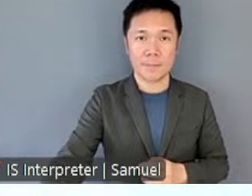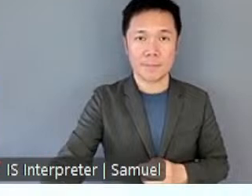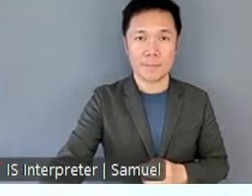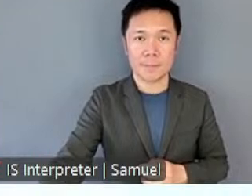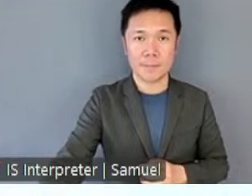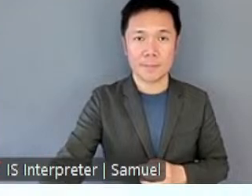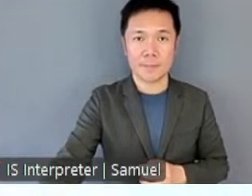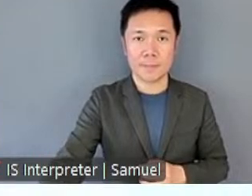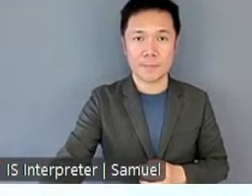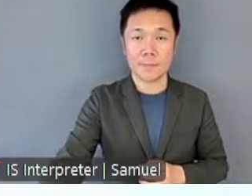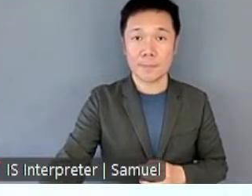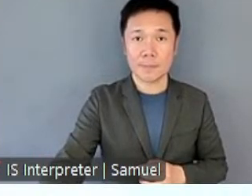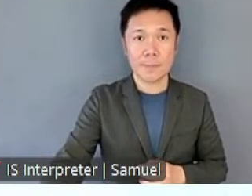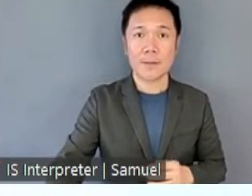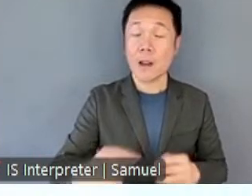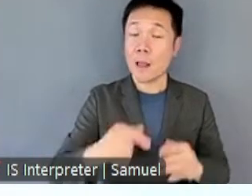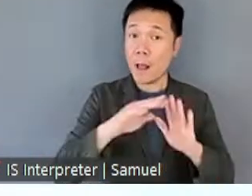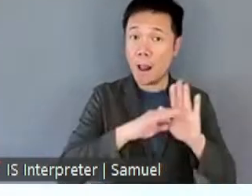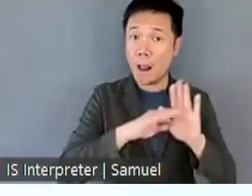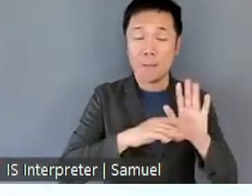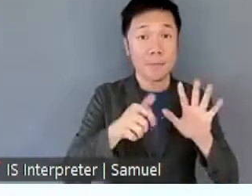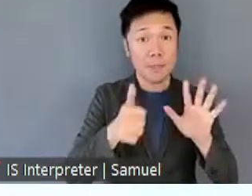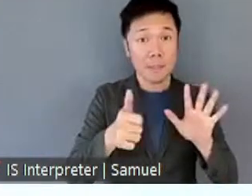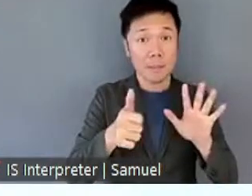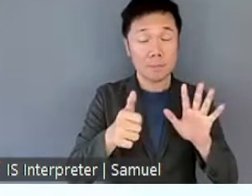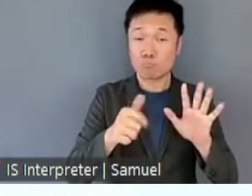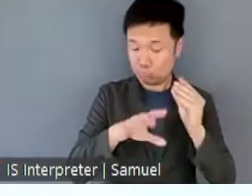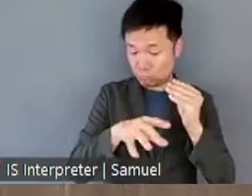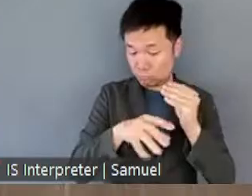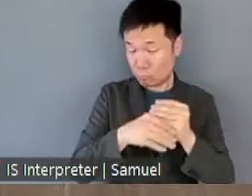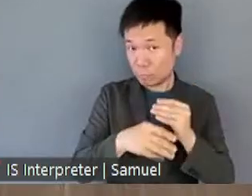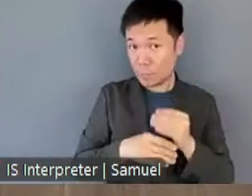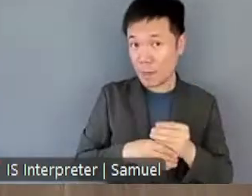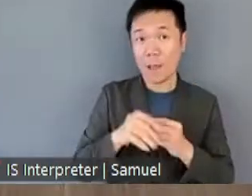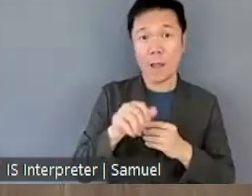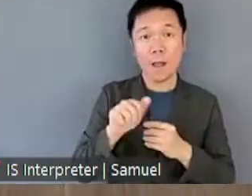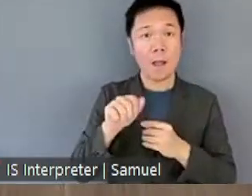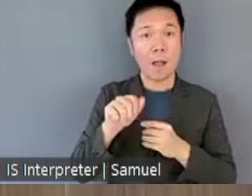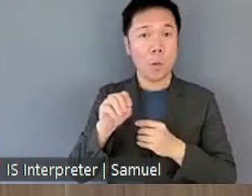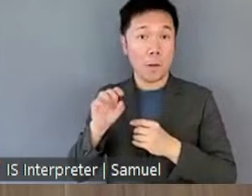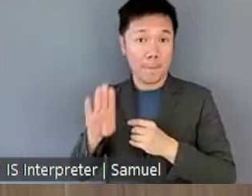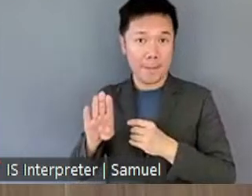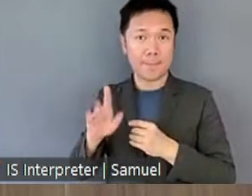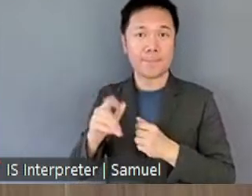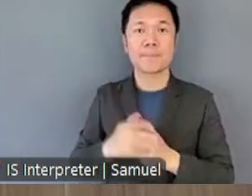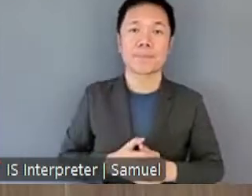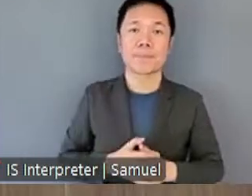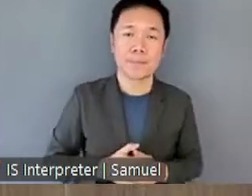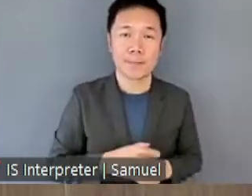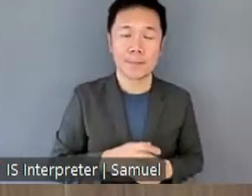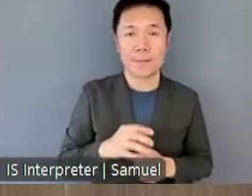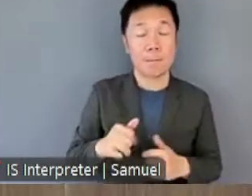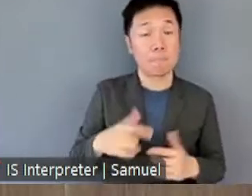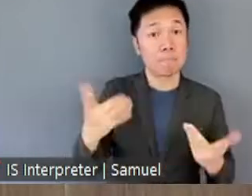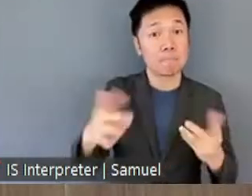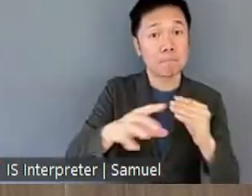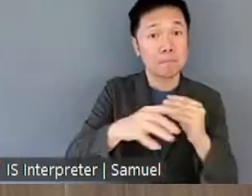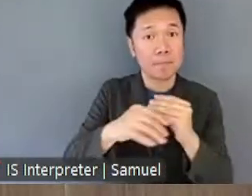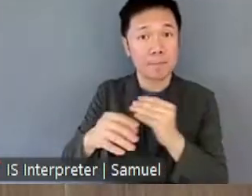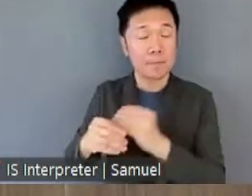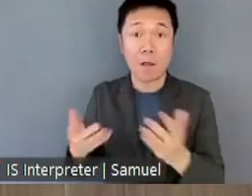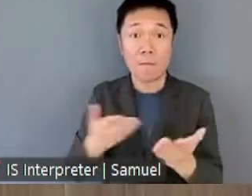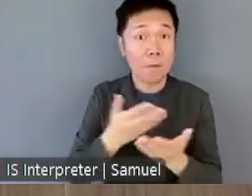We shall now take up Agenda Item 6 on other matters. Under this agenda item, the conference is invited to take note